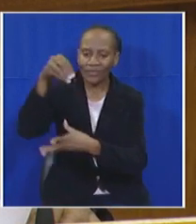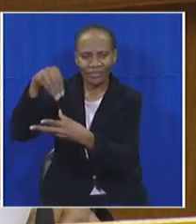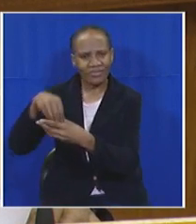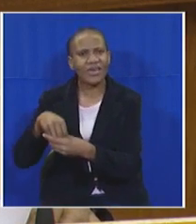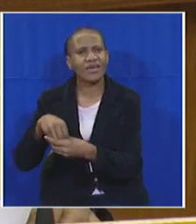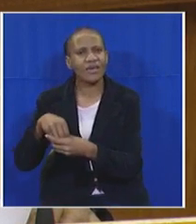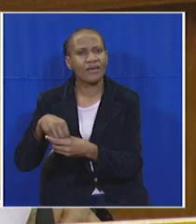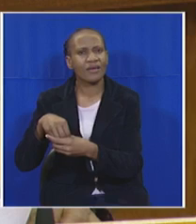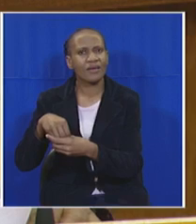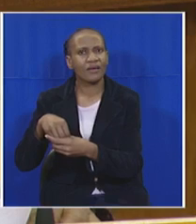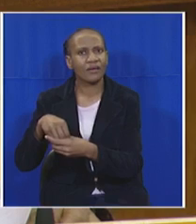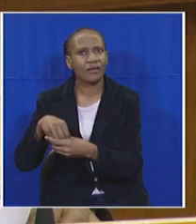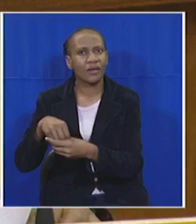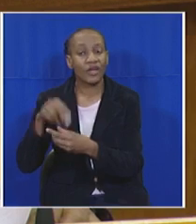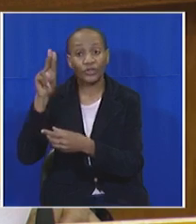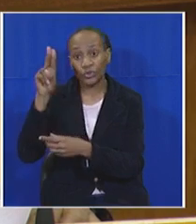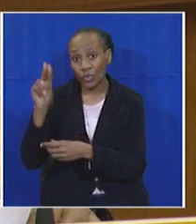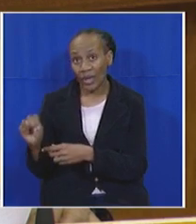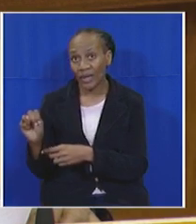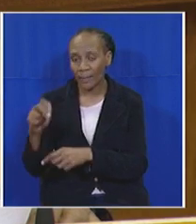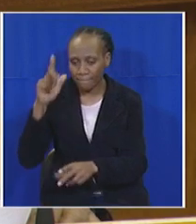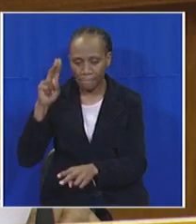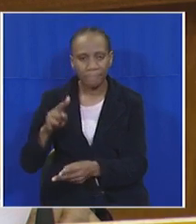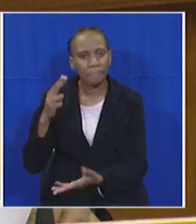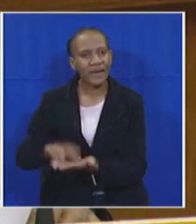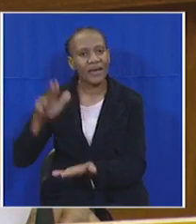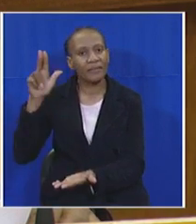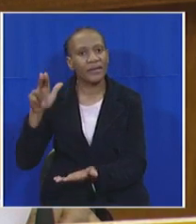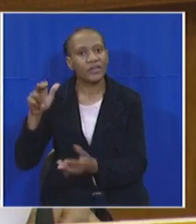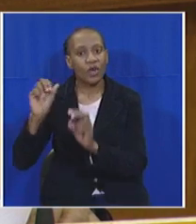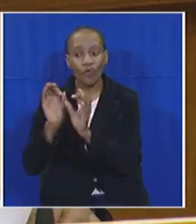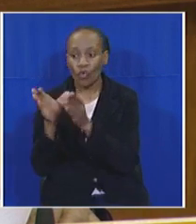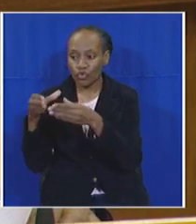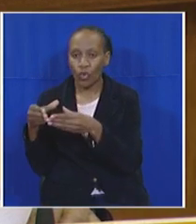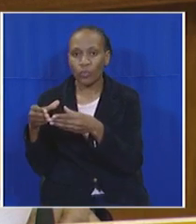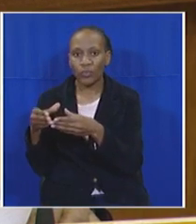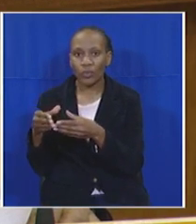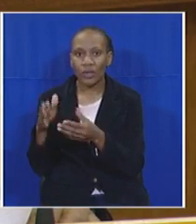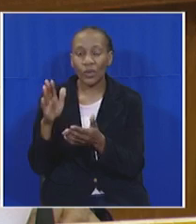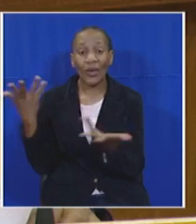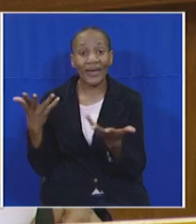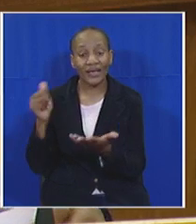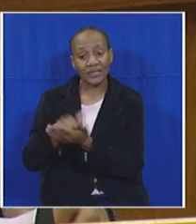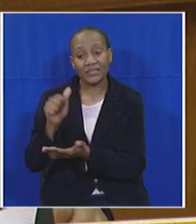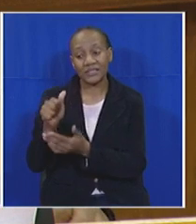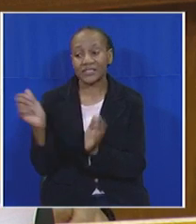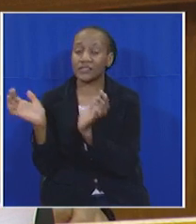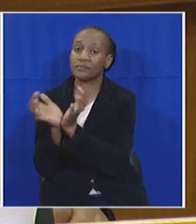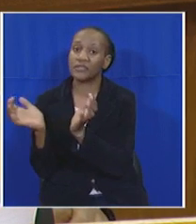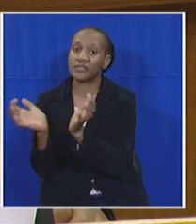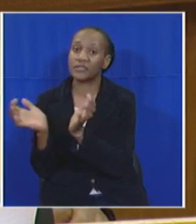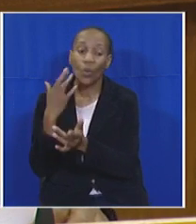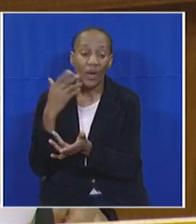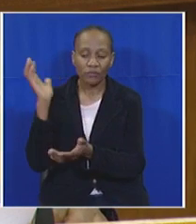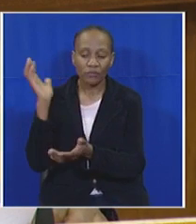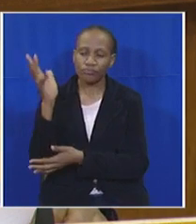meaningful contributions at the United Nations Permanent Forum on Indigenous Issues at the 16th session through the statements